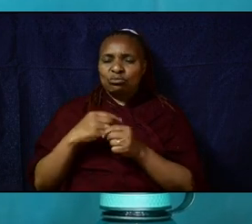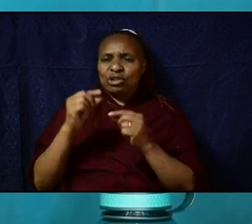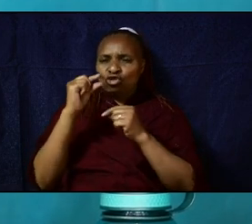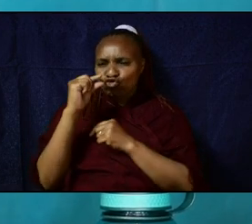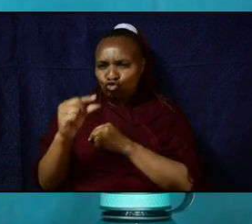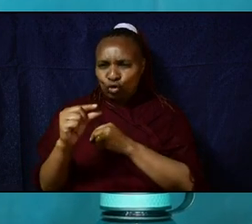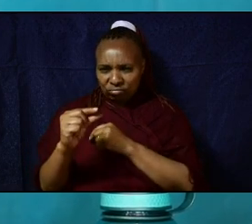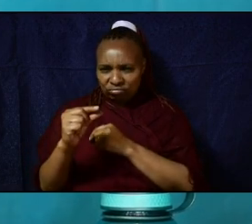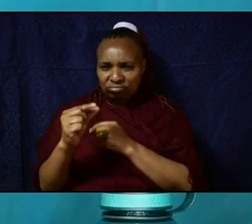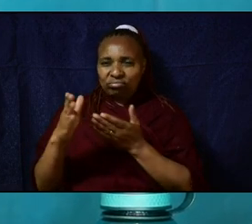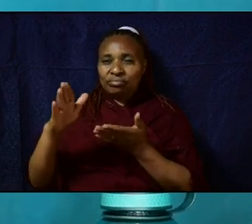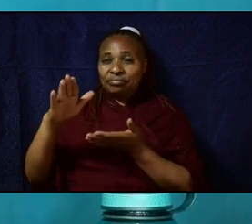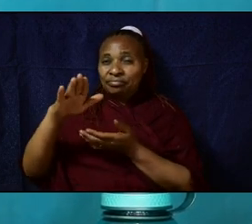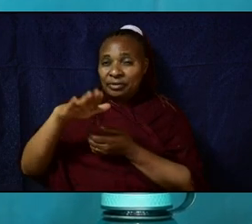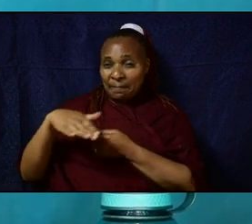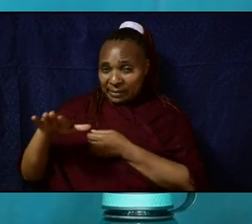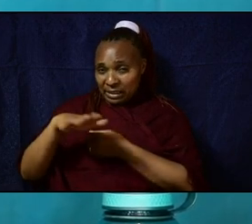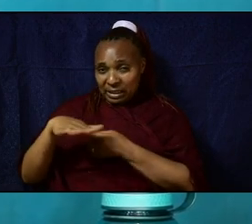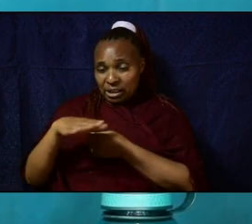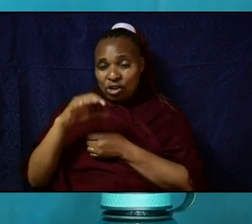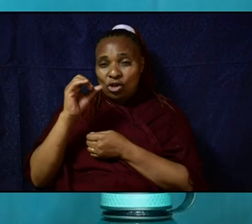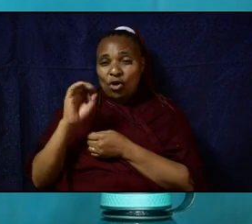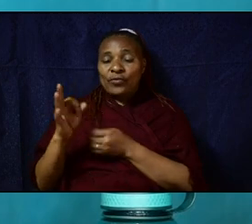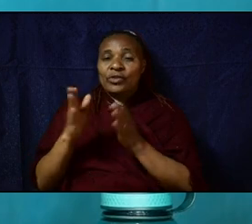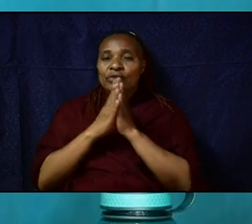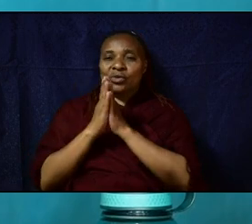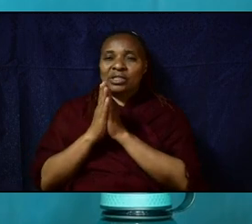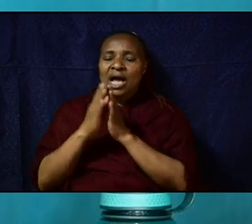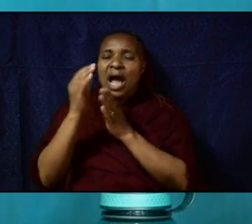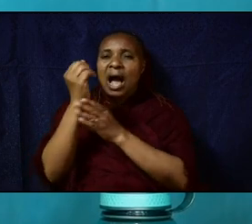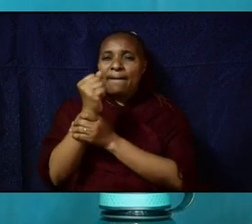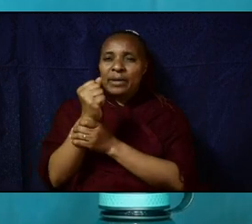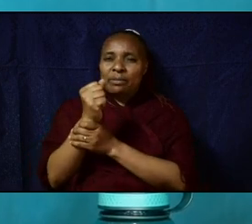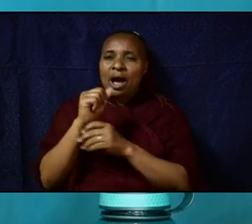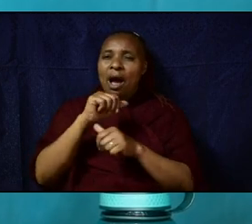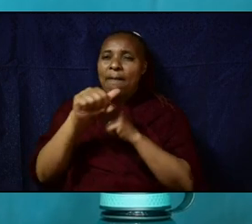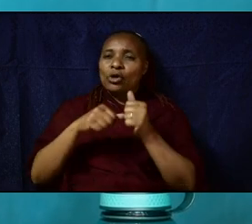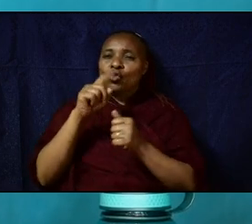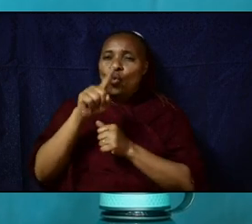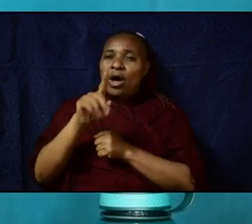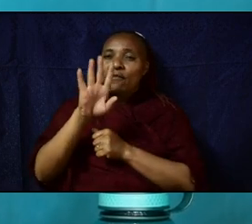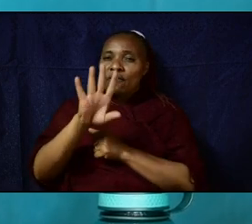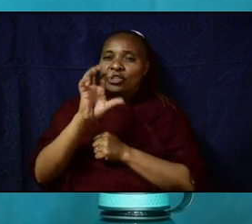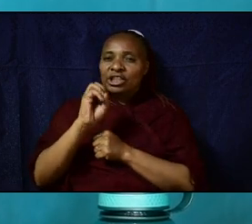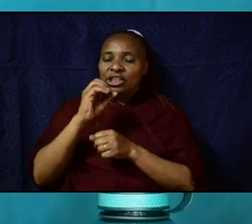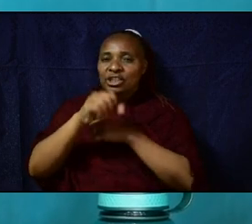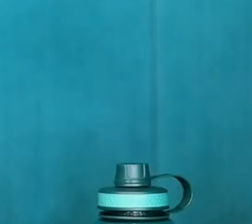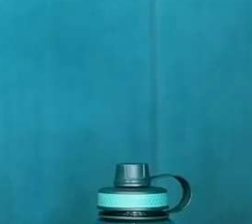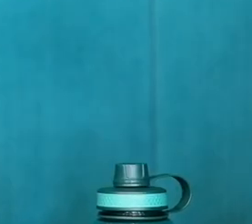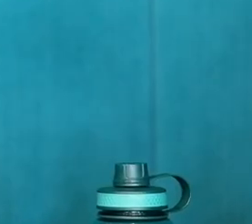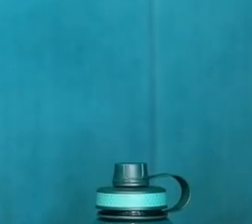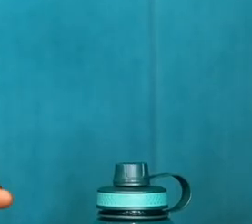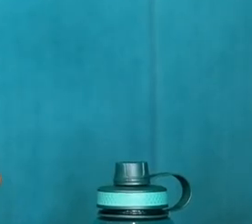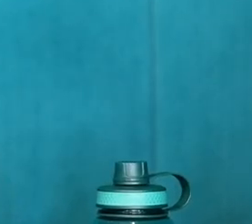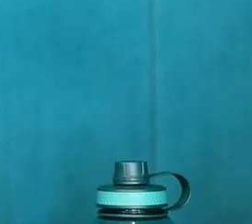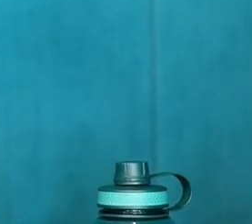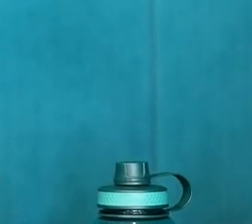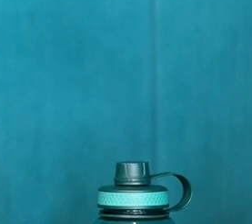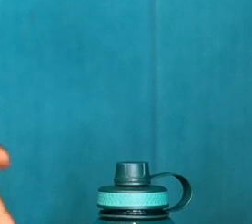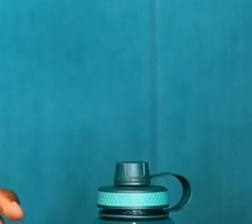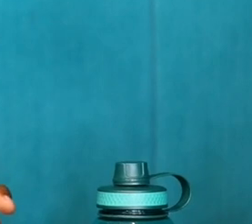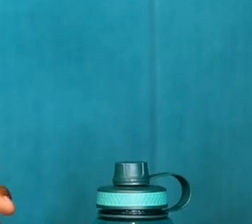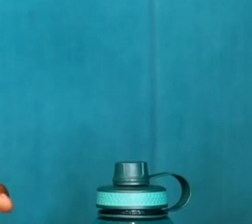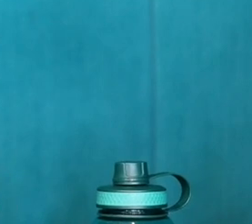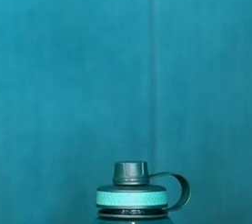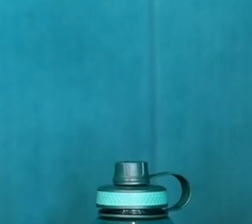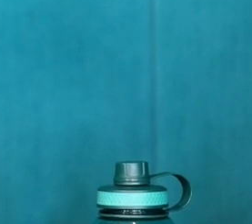background before we get to this story. Abraham was about 140 years old. And remember, Isaac, was